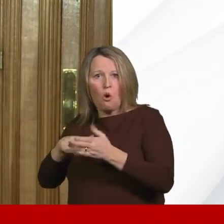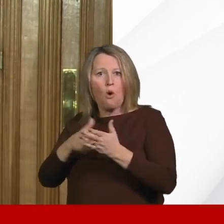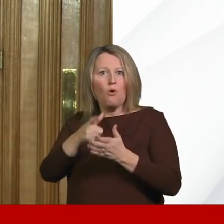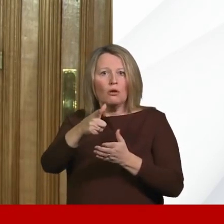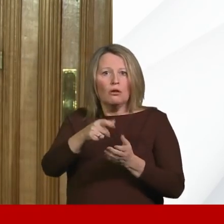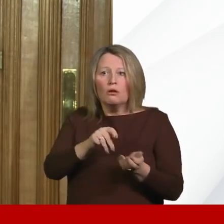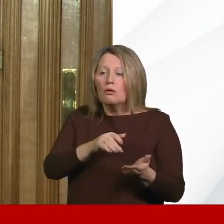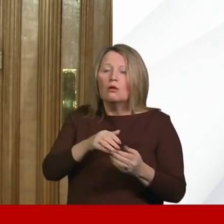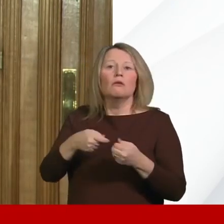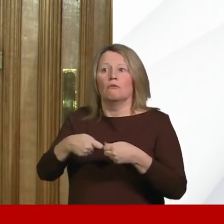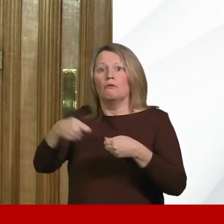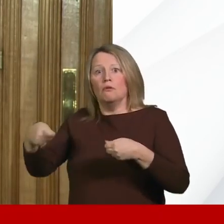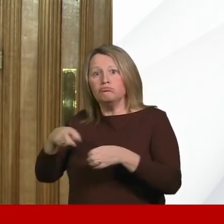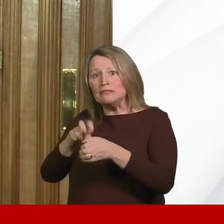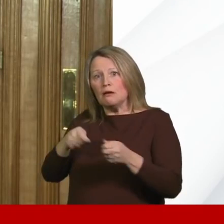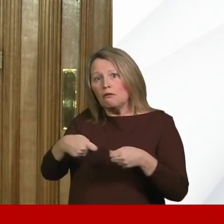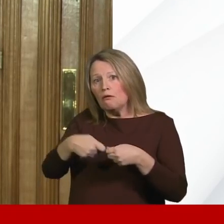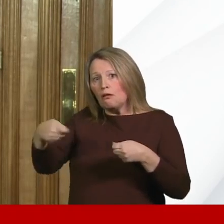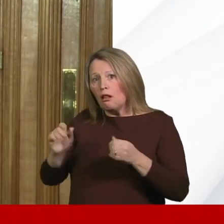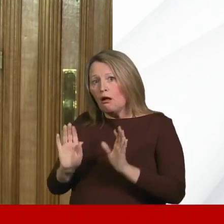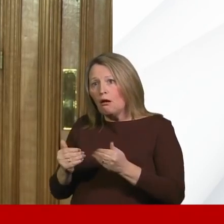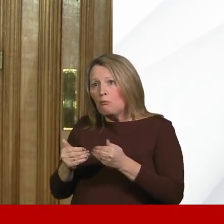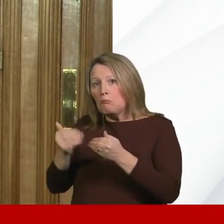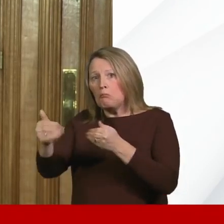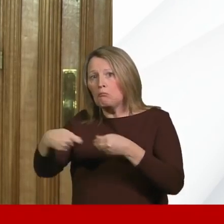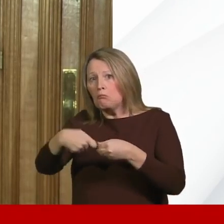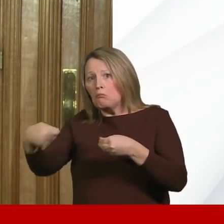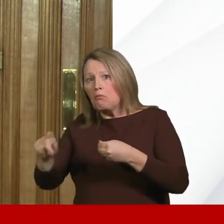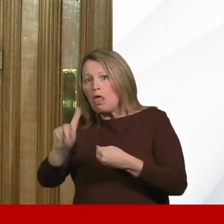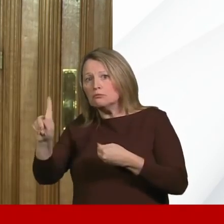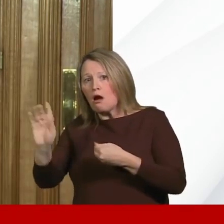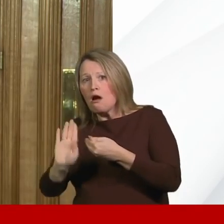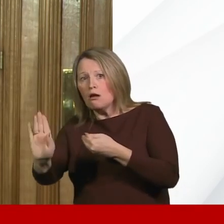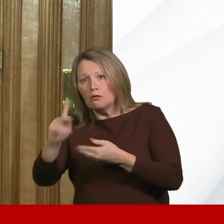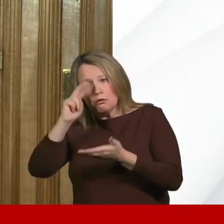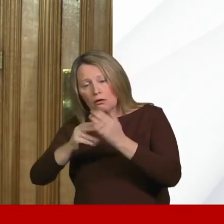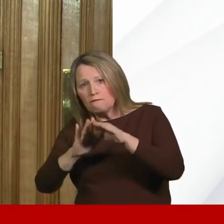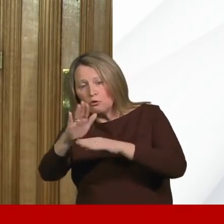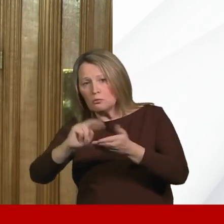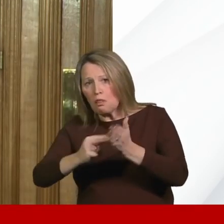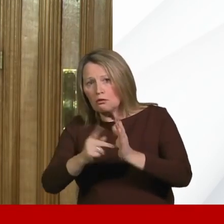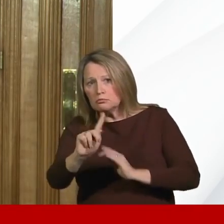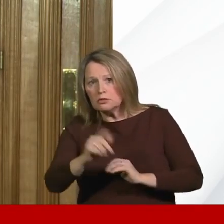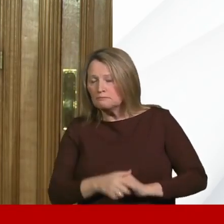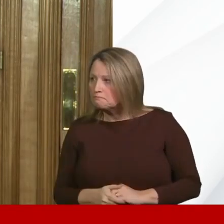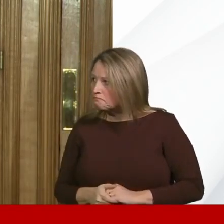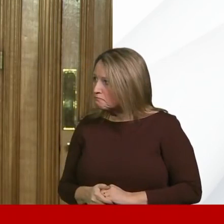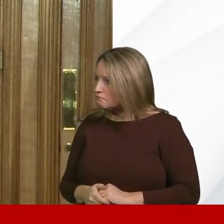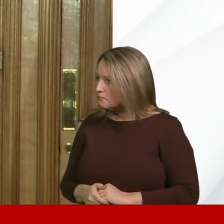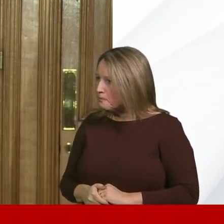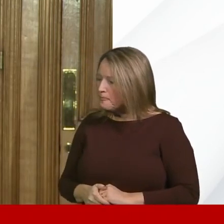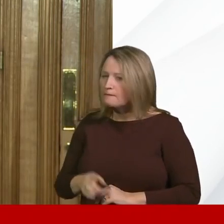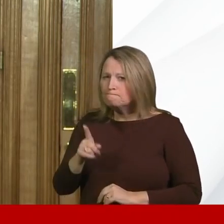government will be closing the schools, and we have the power to do that. When it comes to